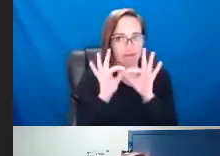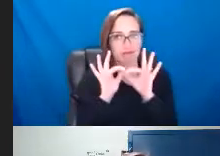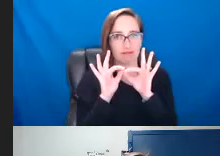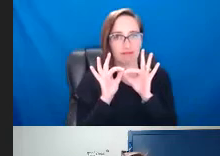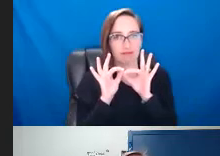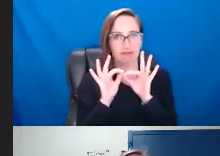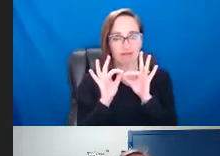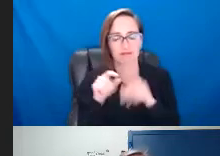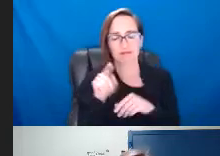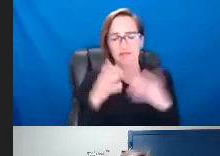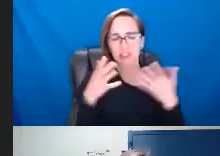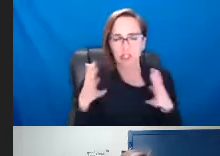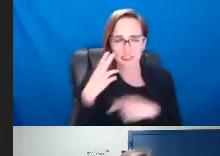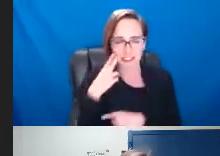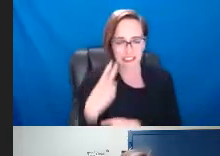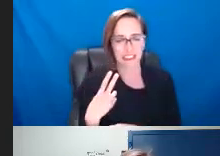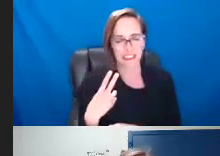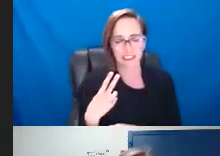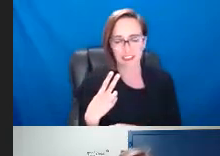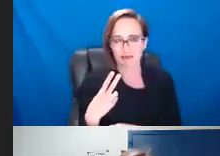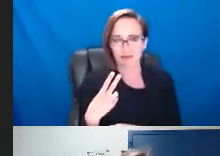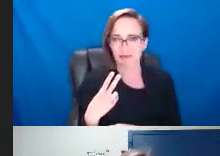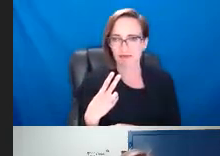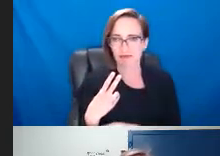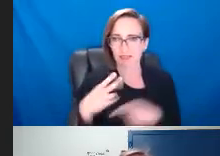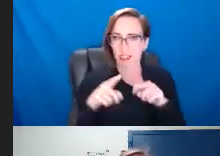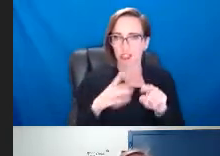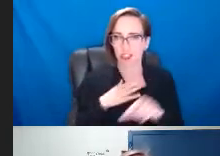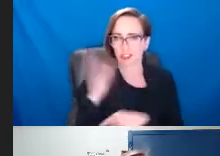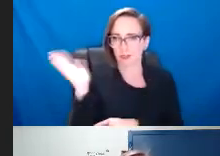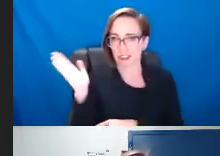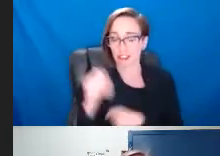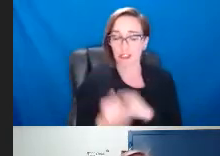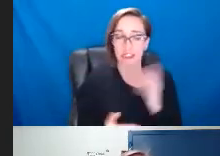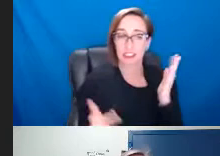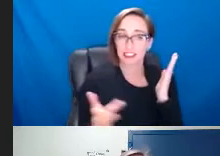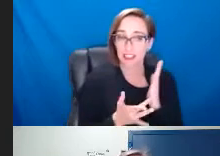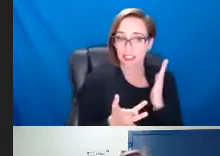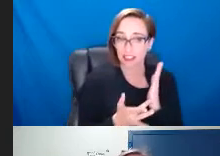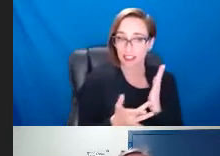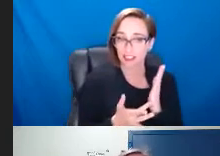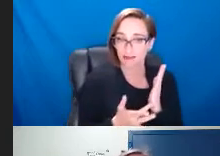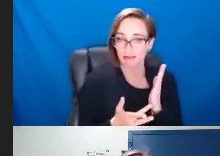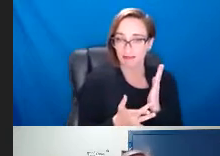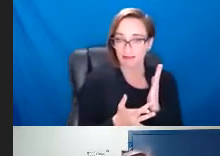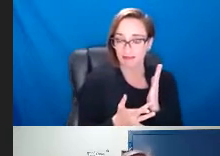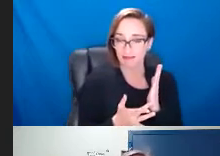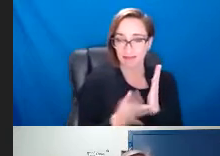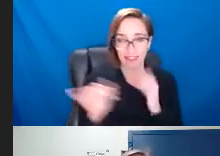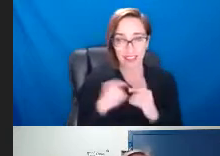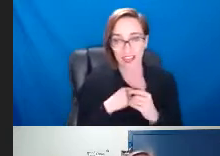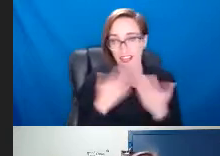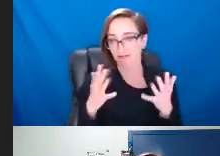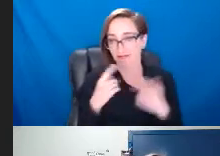you have seen this through the throughout the presentation. Technology, like I said earlier, has